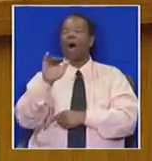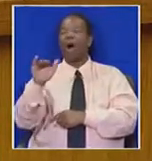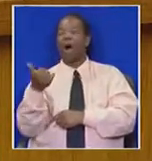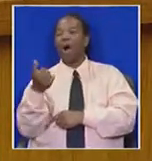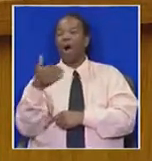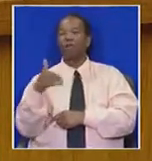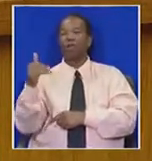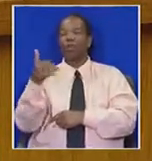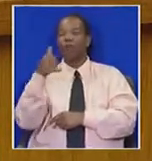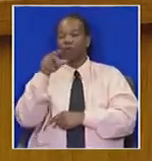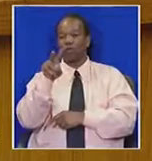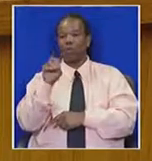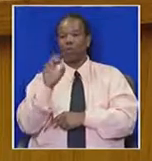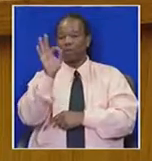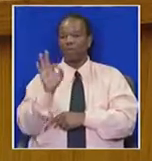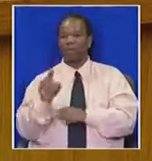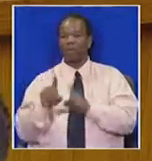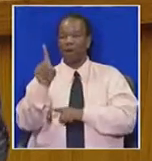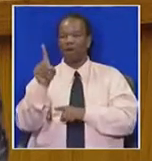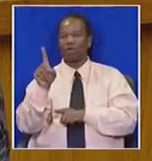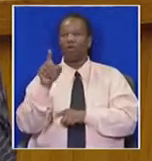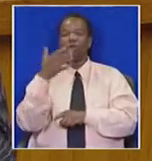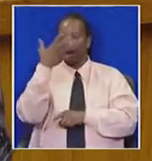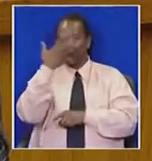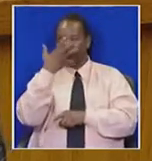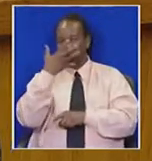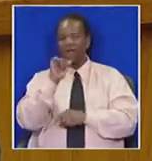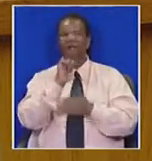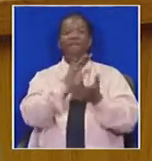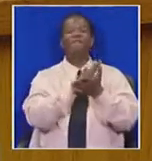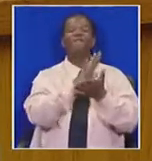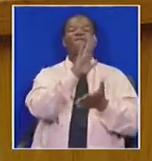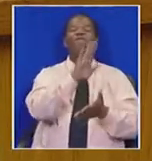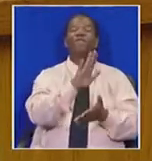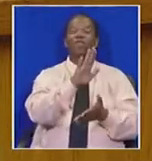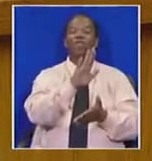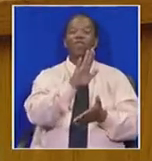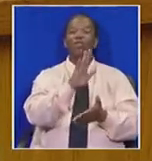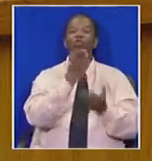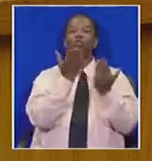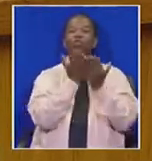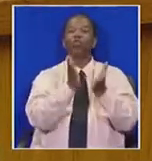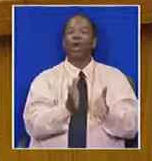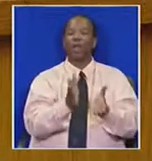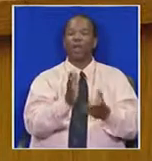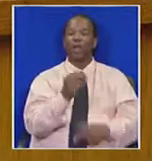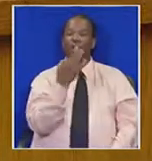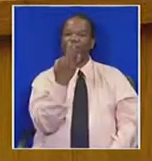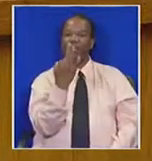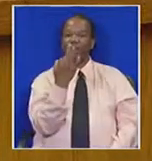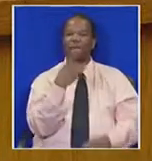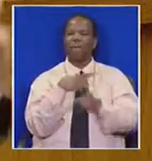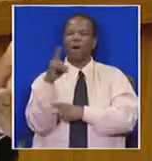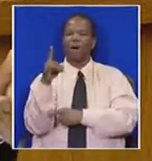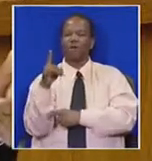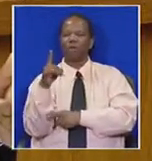only 20% pass rate. Out of 15 students, only 3 passed. And the reasons for that are